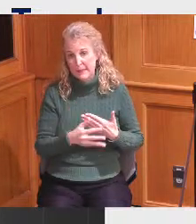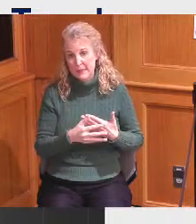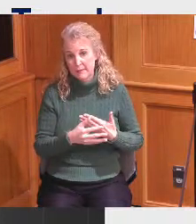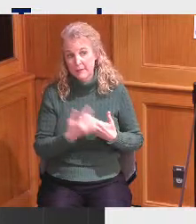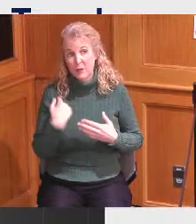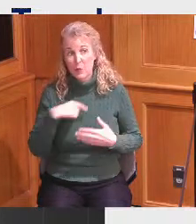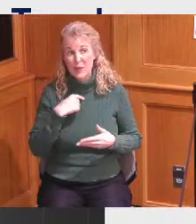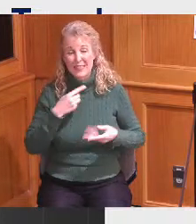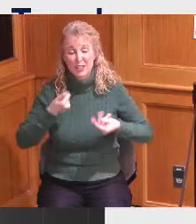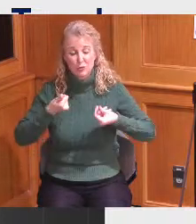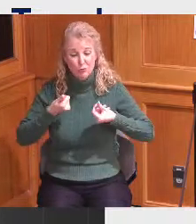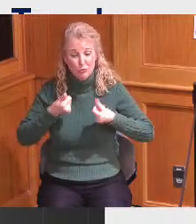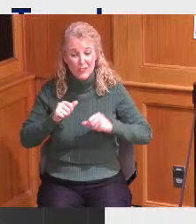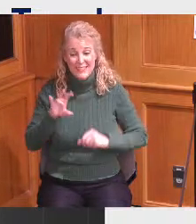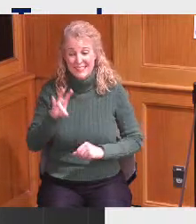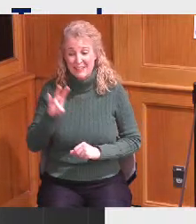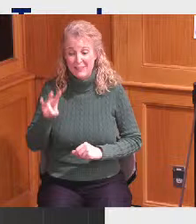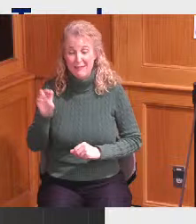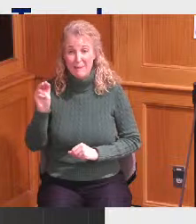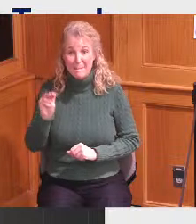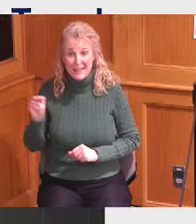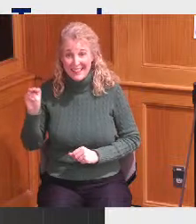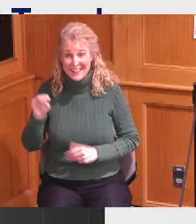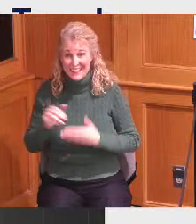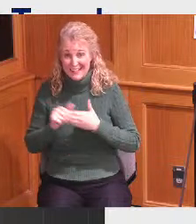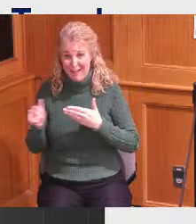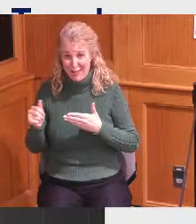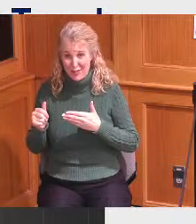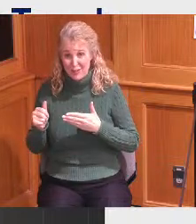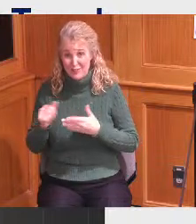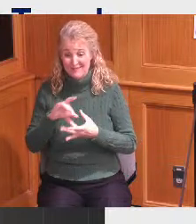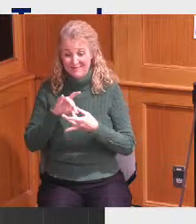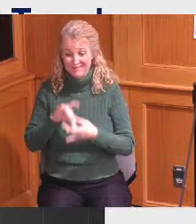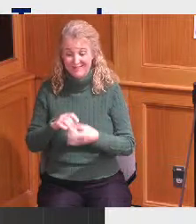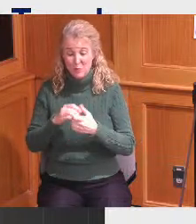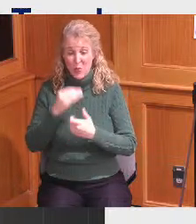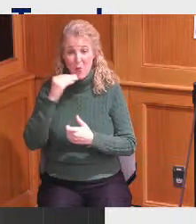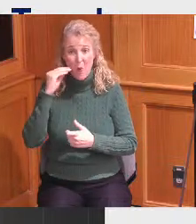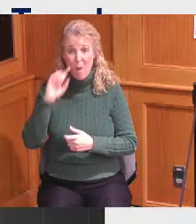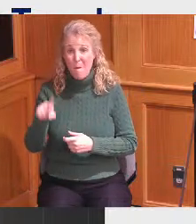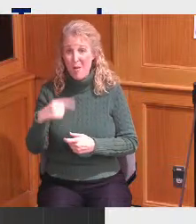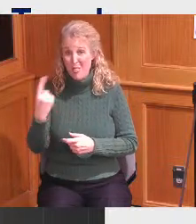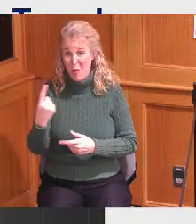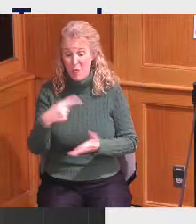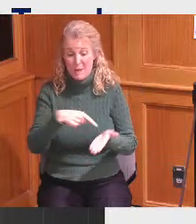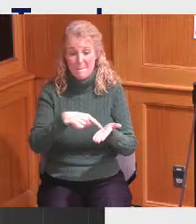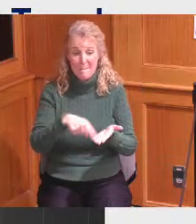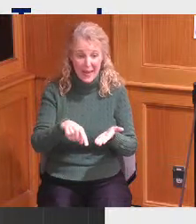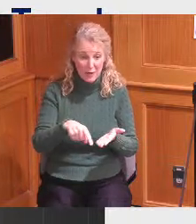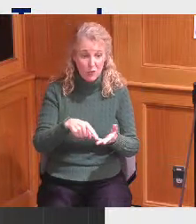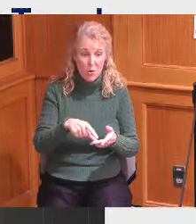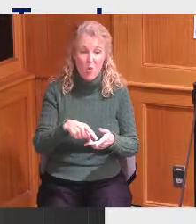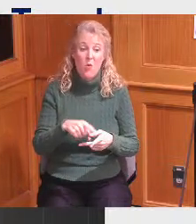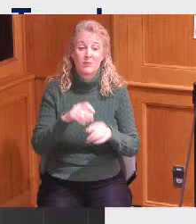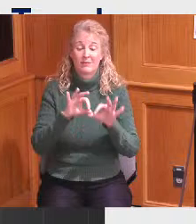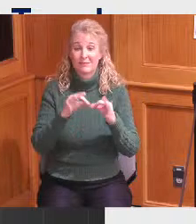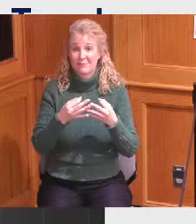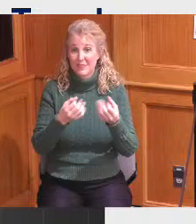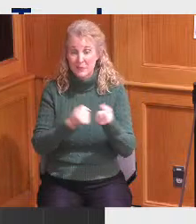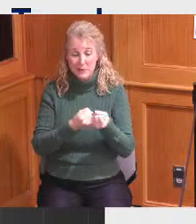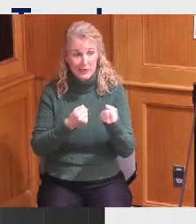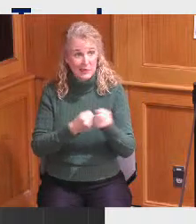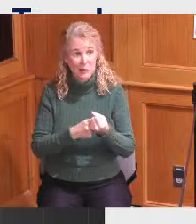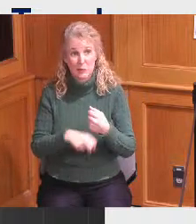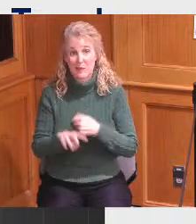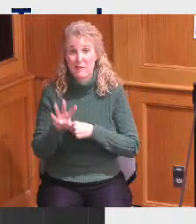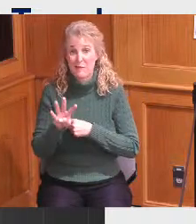We are budgeting $77 million there. Payroll administration, kinship support, we are